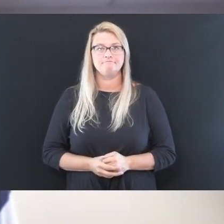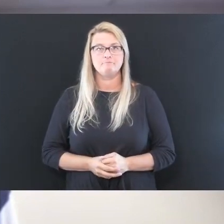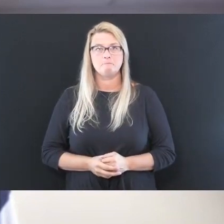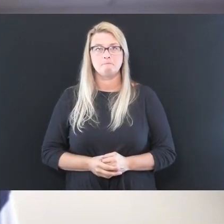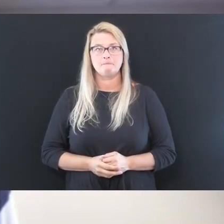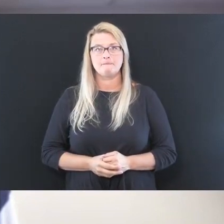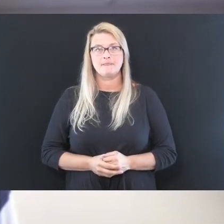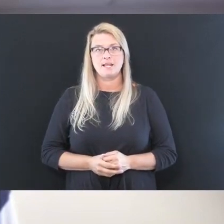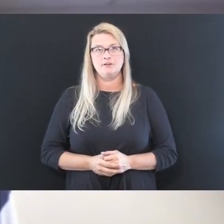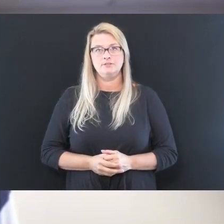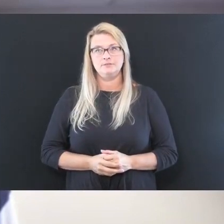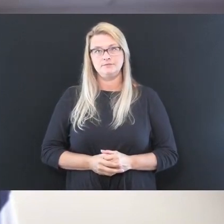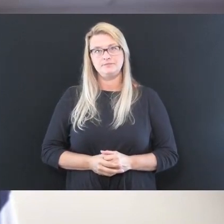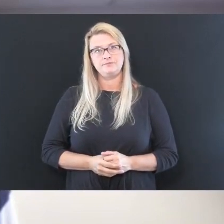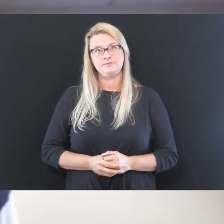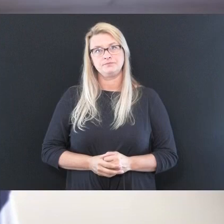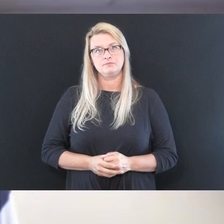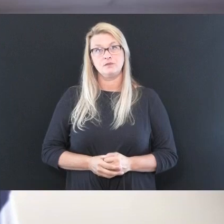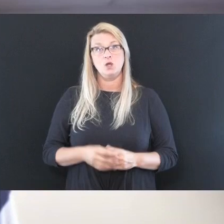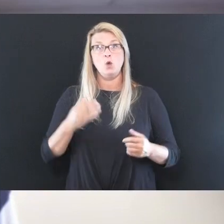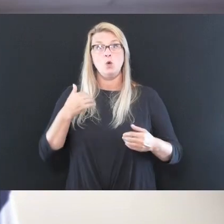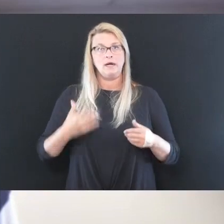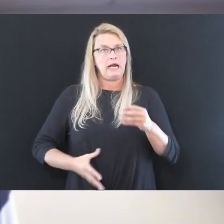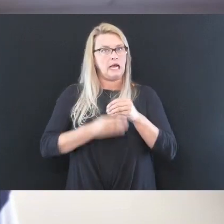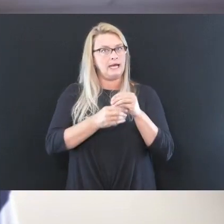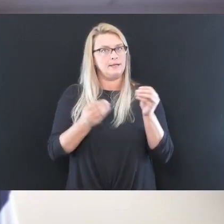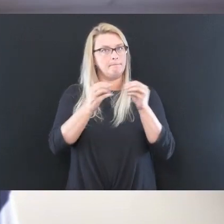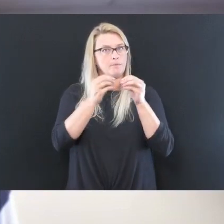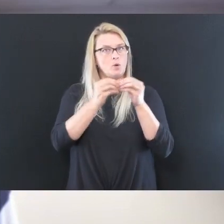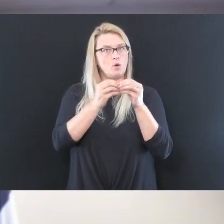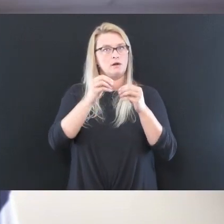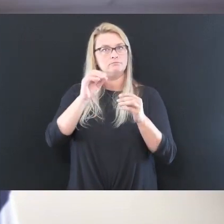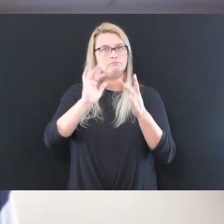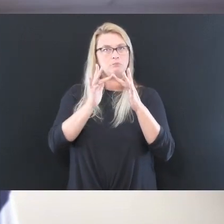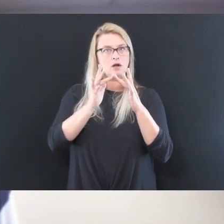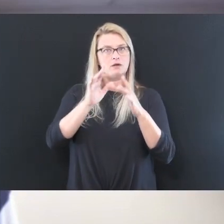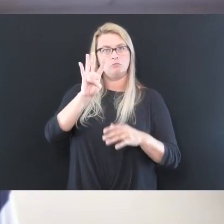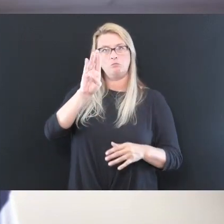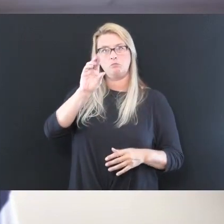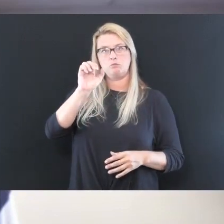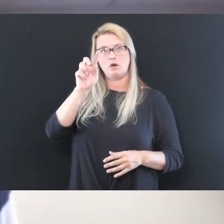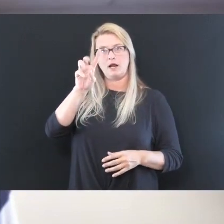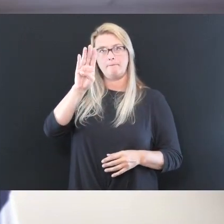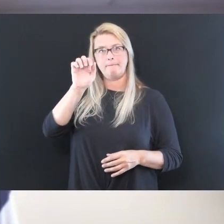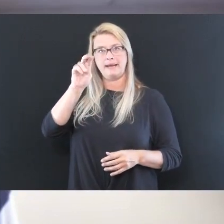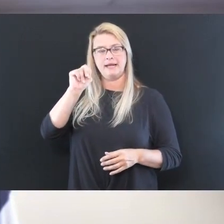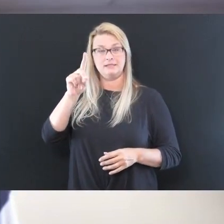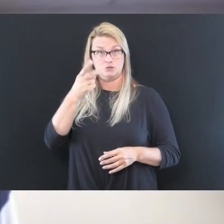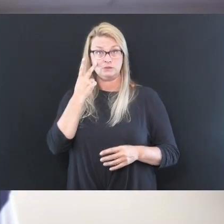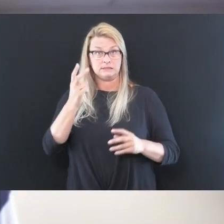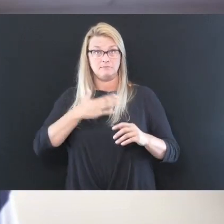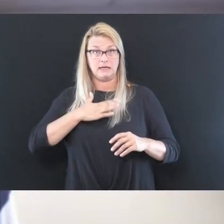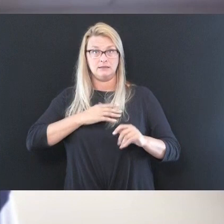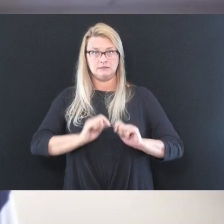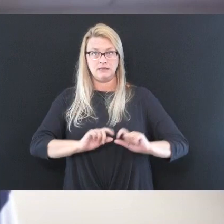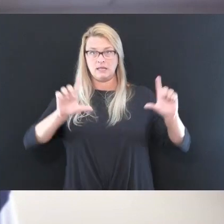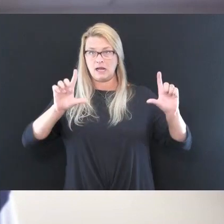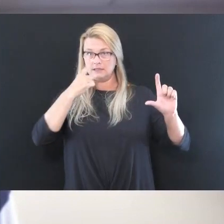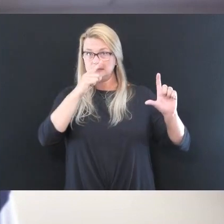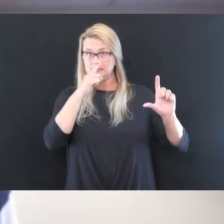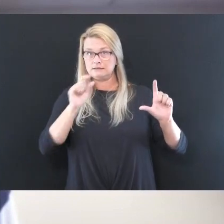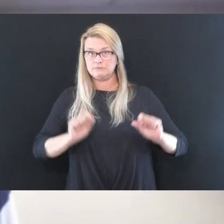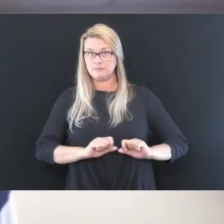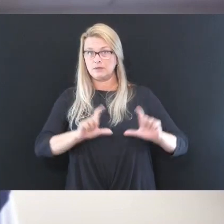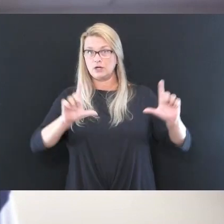on related to rolling out additional broadband support. And Jordan, if we have the slide, if we could put that up, show